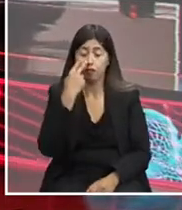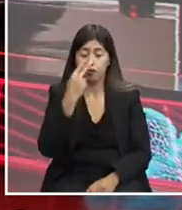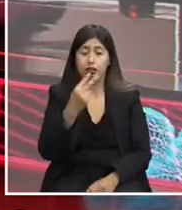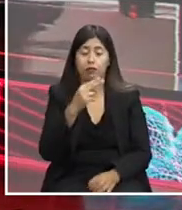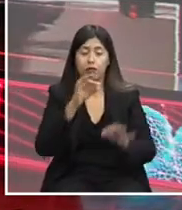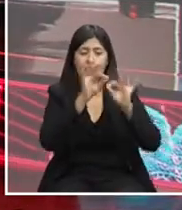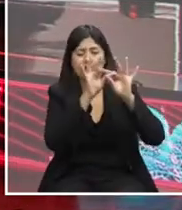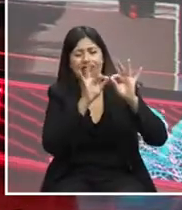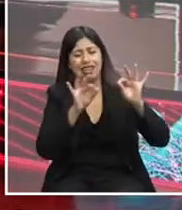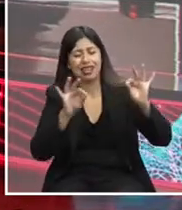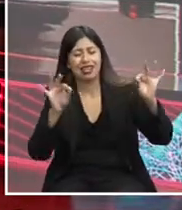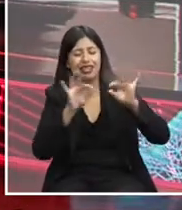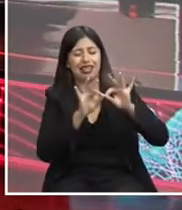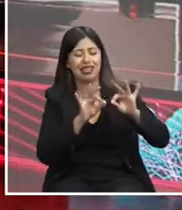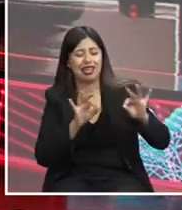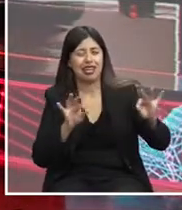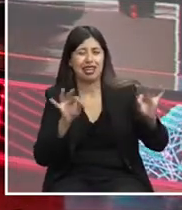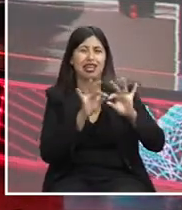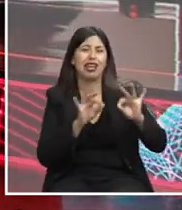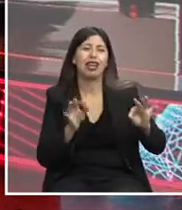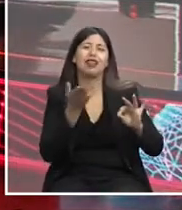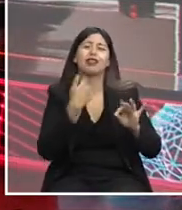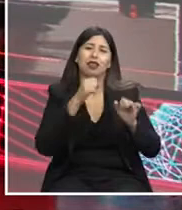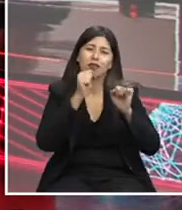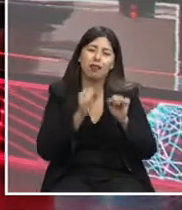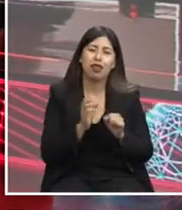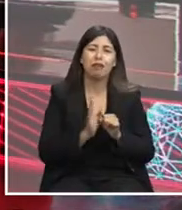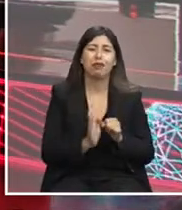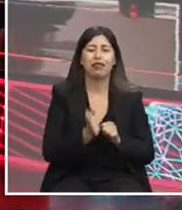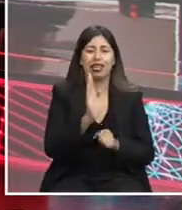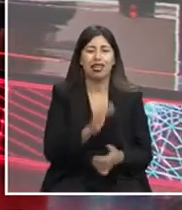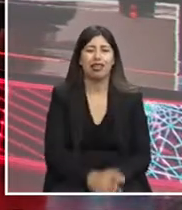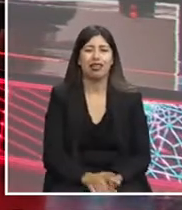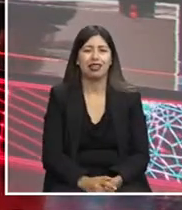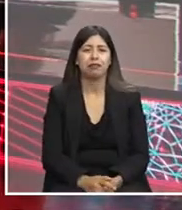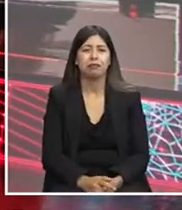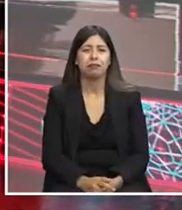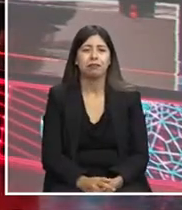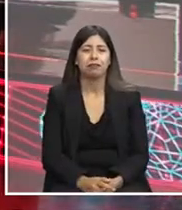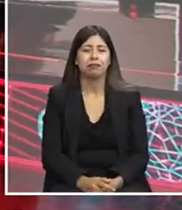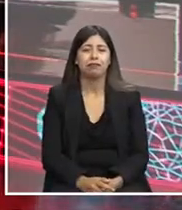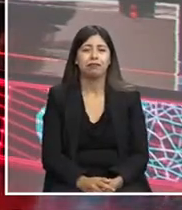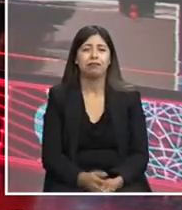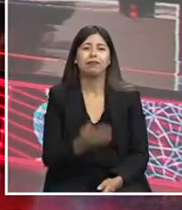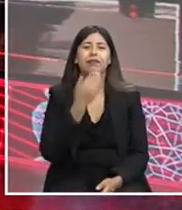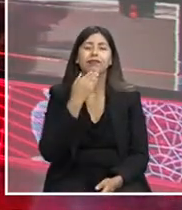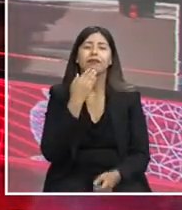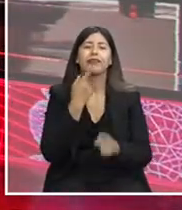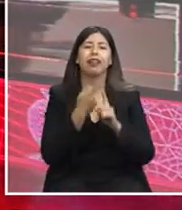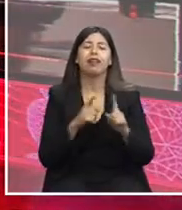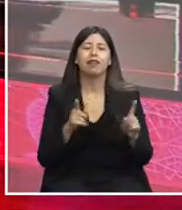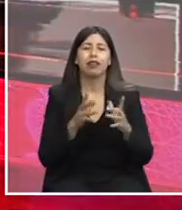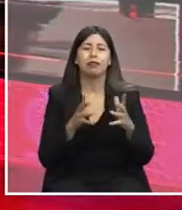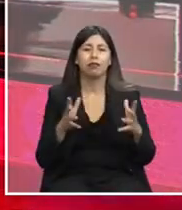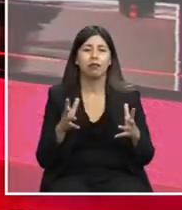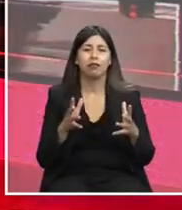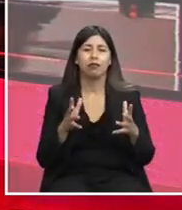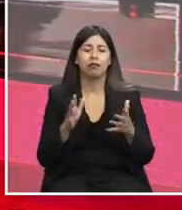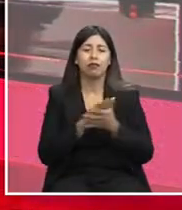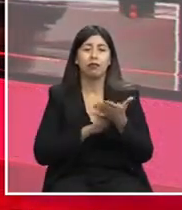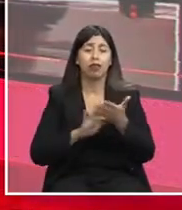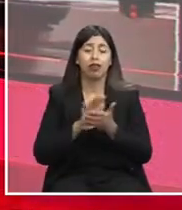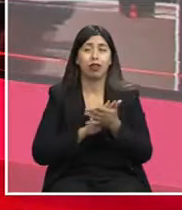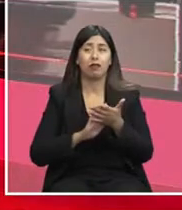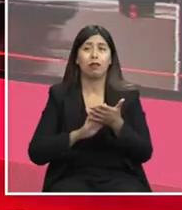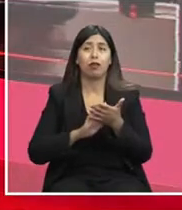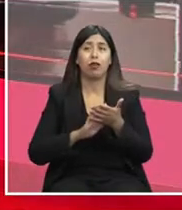climate. And you can see there's some very big differences depending on whether we drastically cut emissions like the blue line or we carry on in